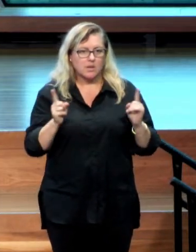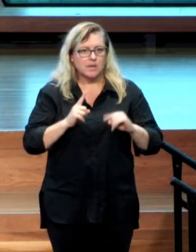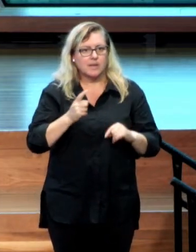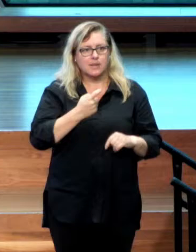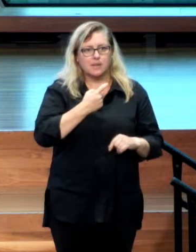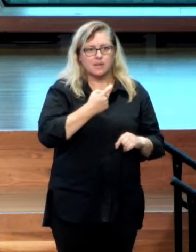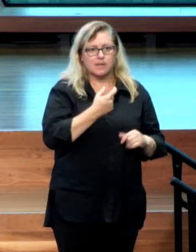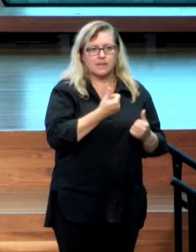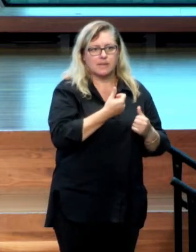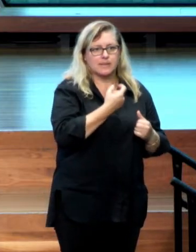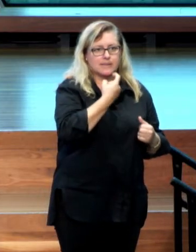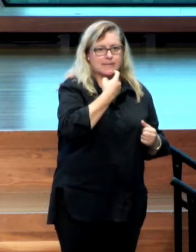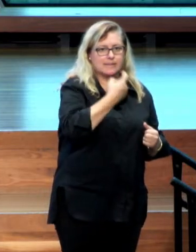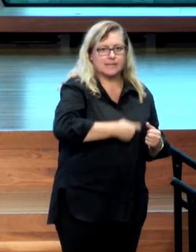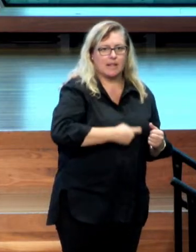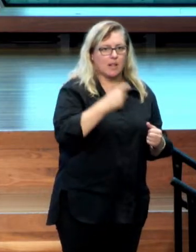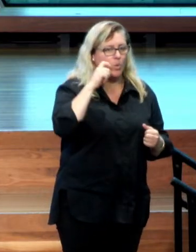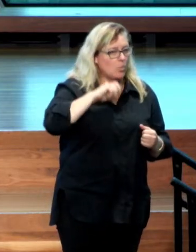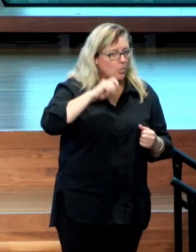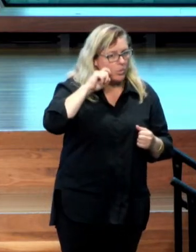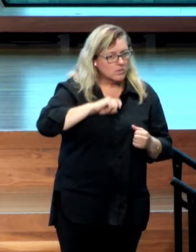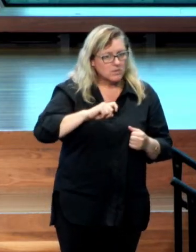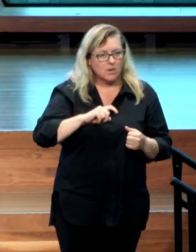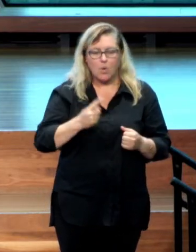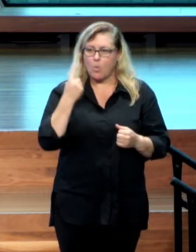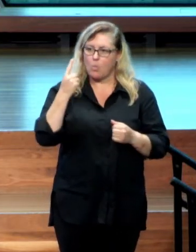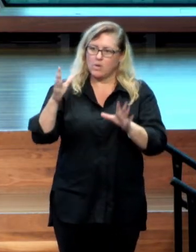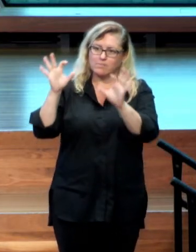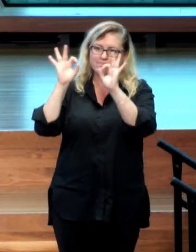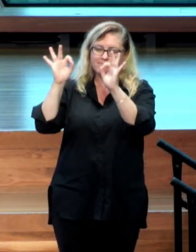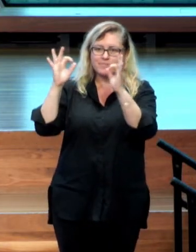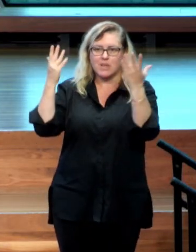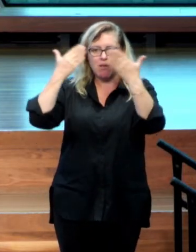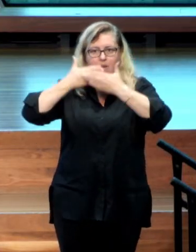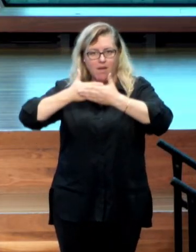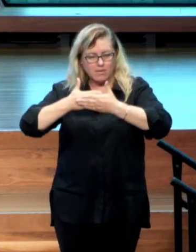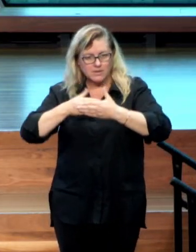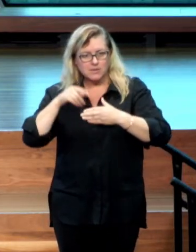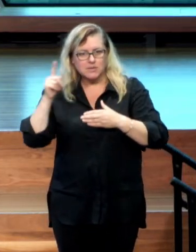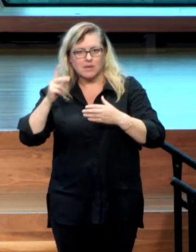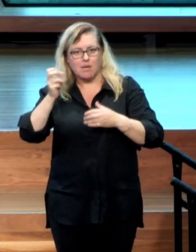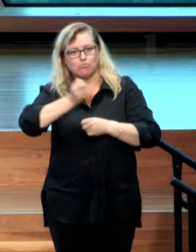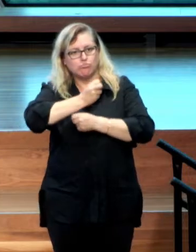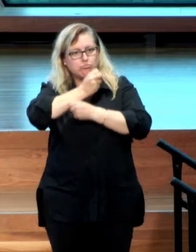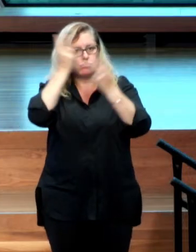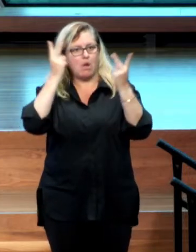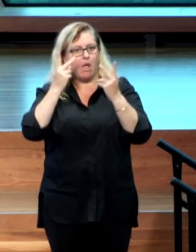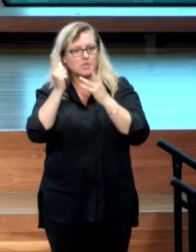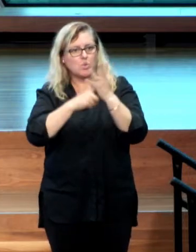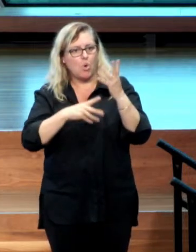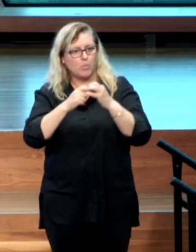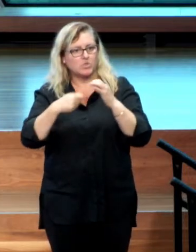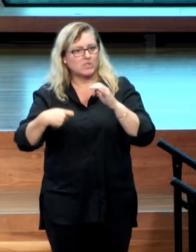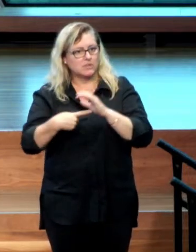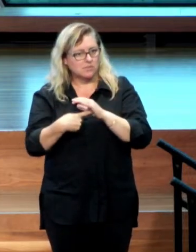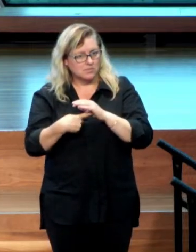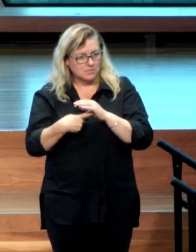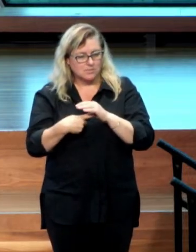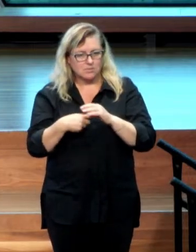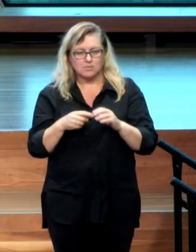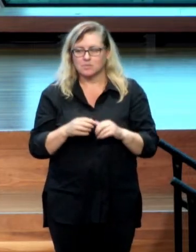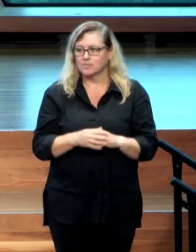Water by Amy Brown, One Divine Night by Mick Cummins, and Bright Objects by Ruby Todd.